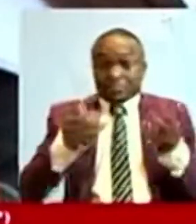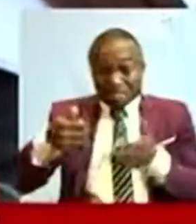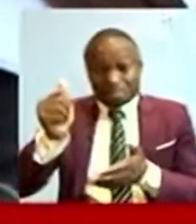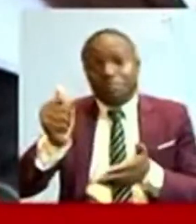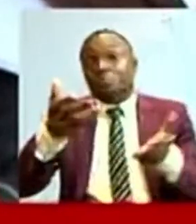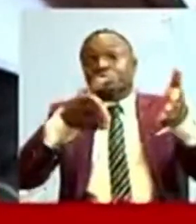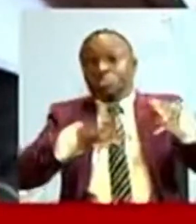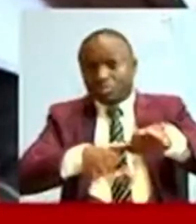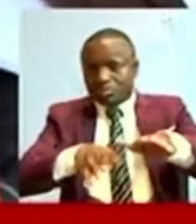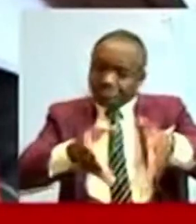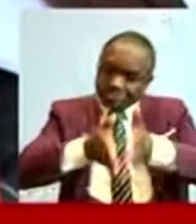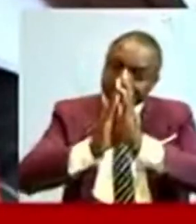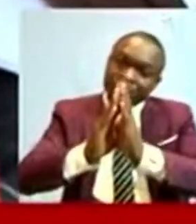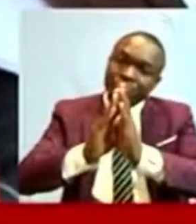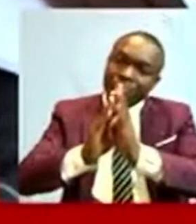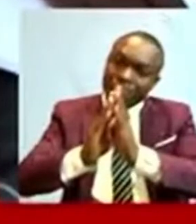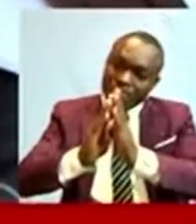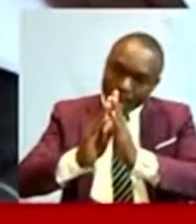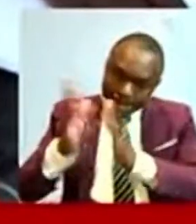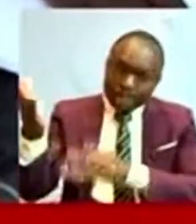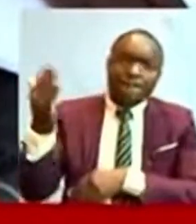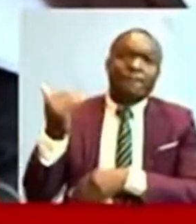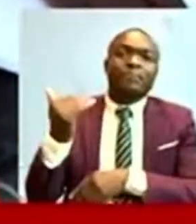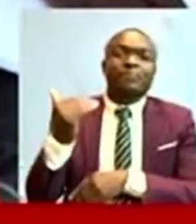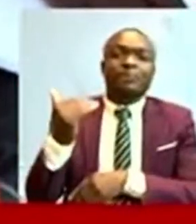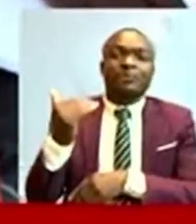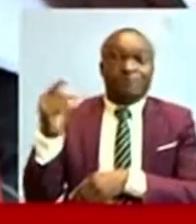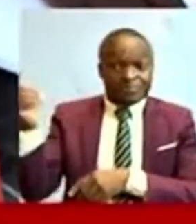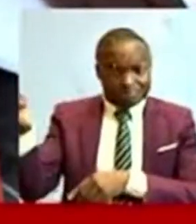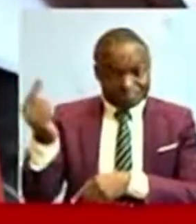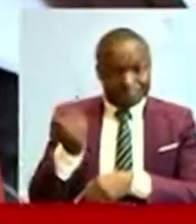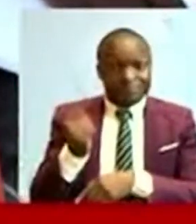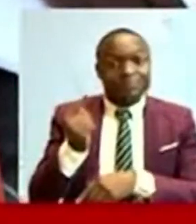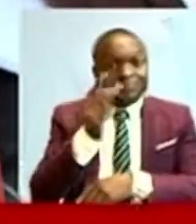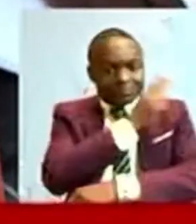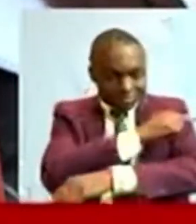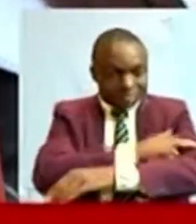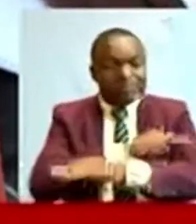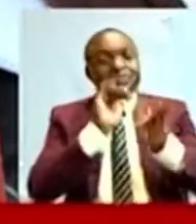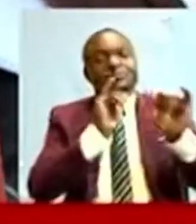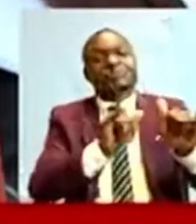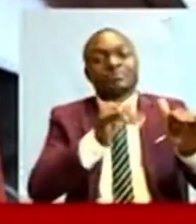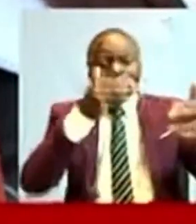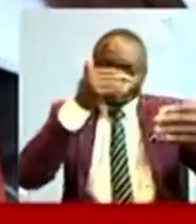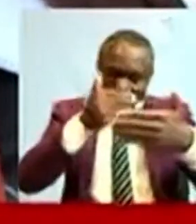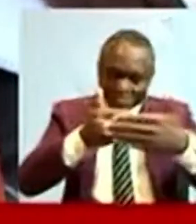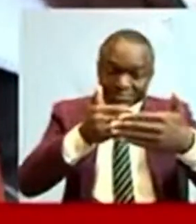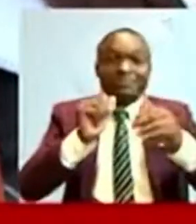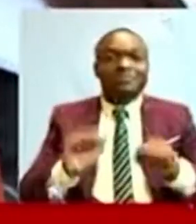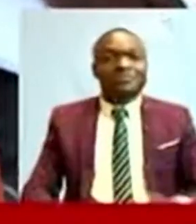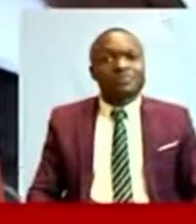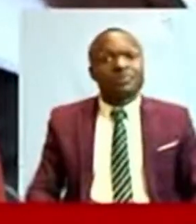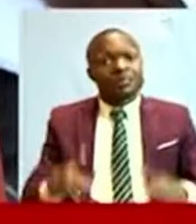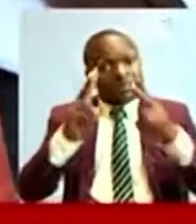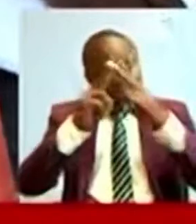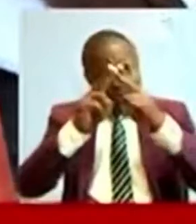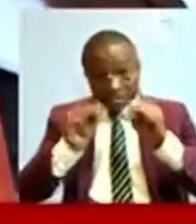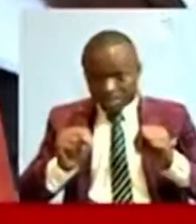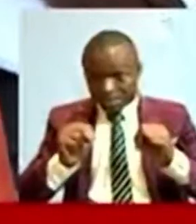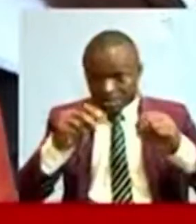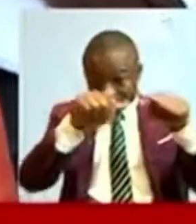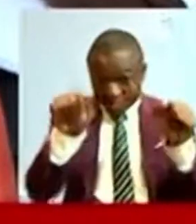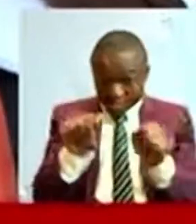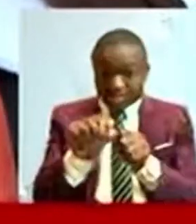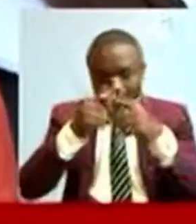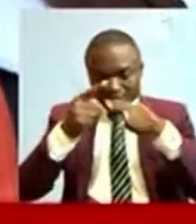come to the hospital and stay near to a healthcare provider. The reason it's like that in the rural area is because the clinic is probably too far away,